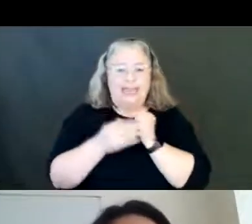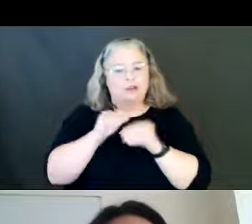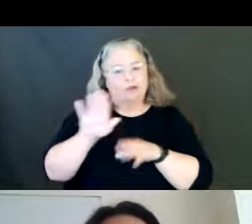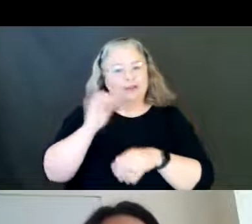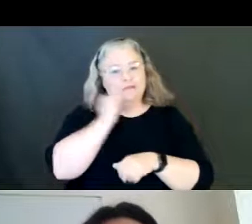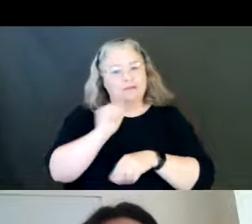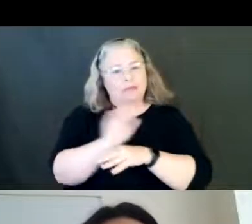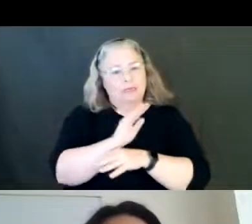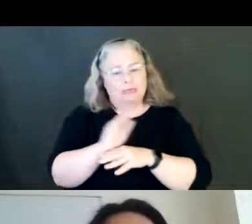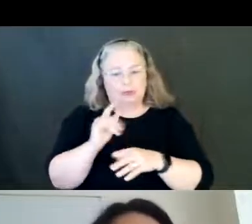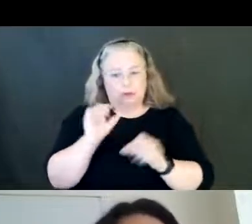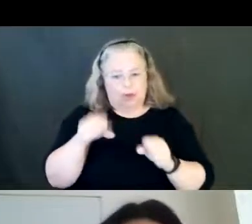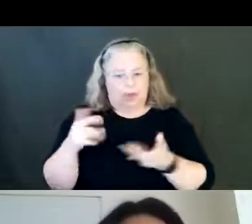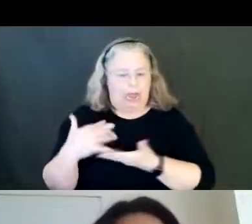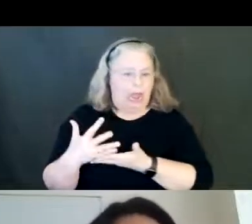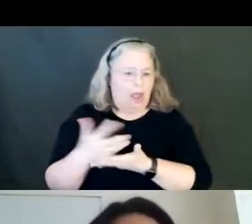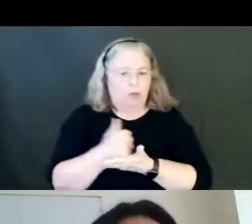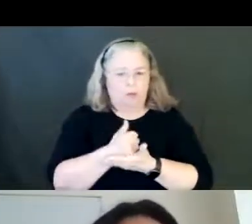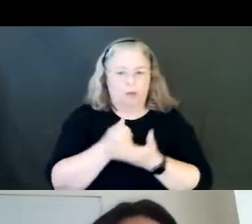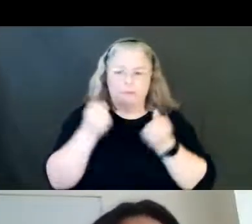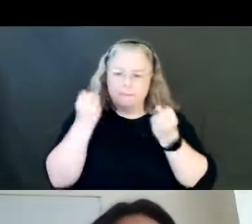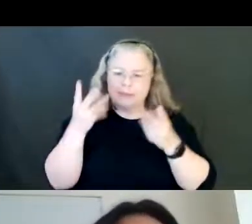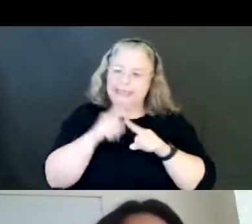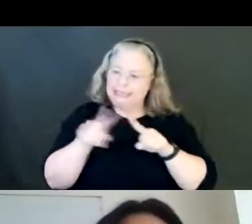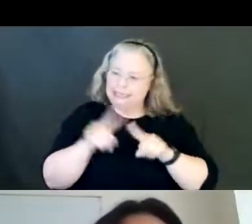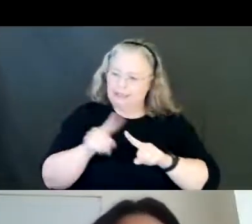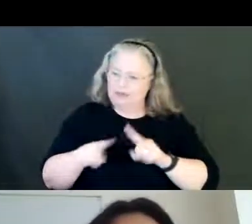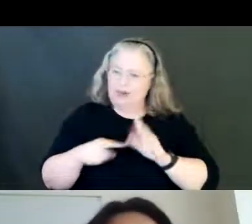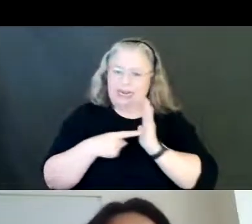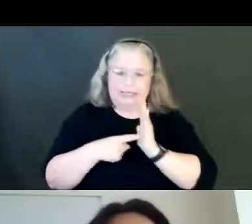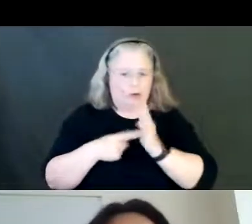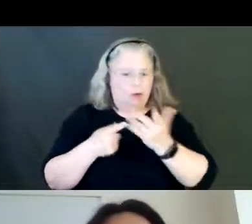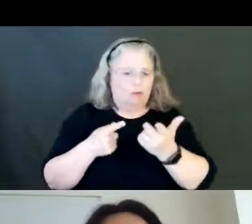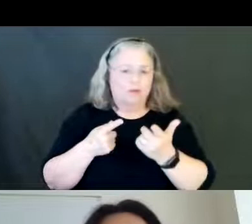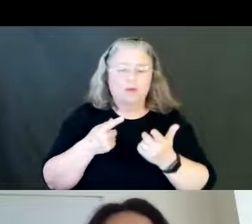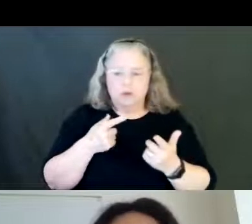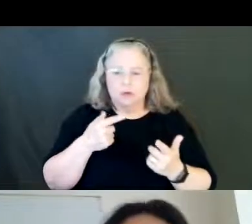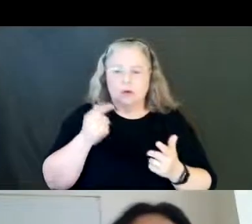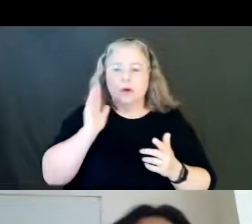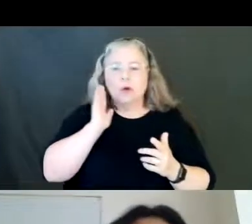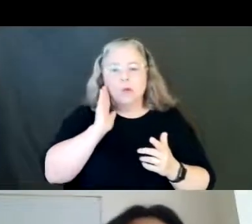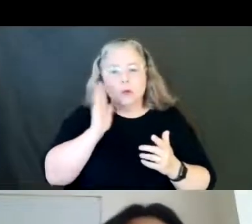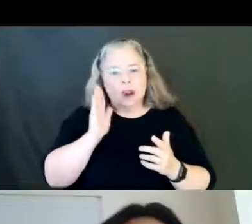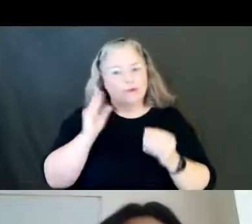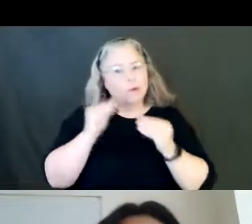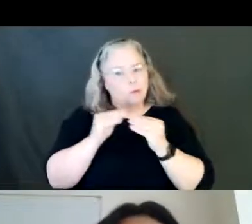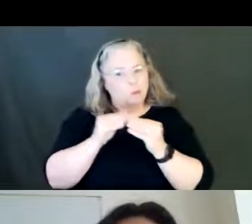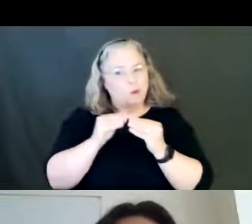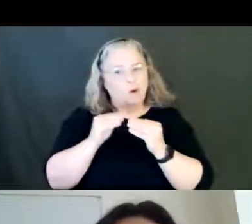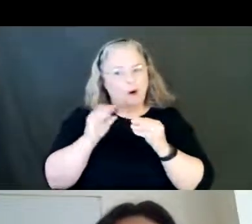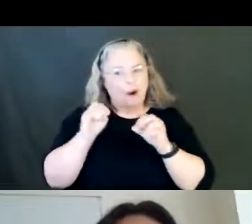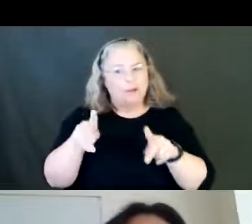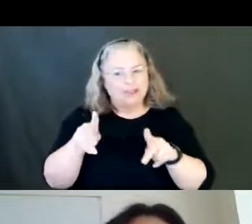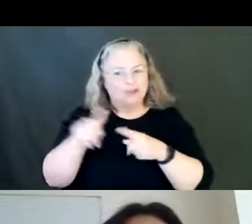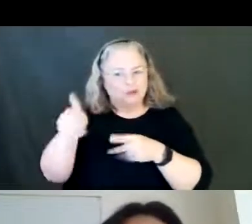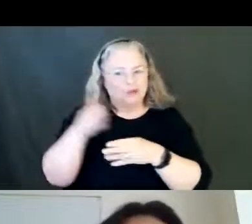since we're able to gather quite a few different examples, this is great coming, and we'll have tons more opportunity for you to share